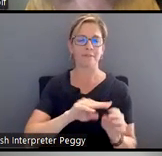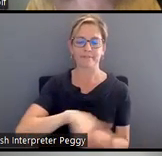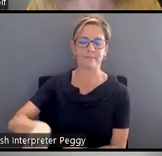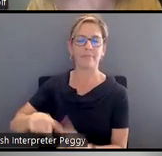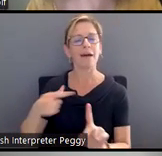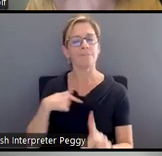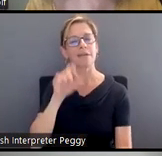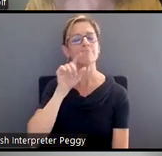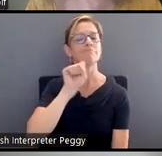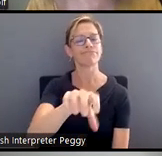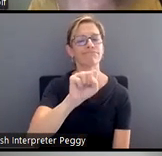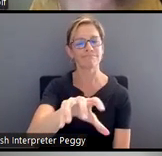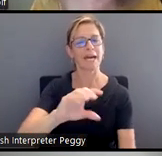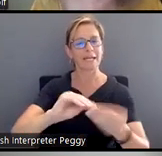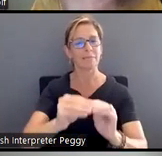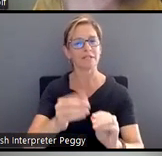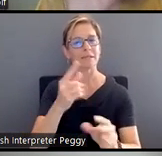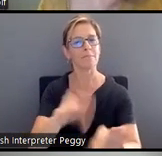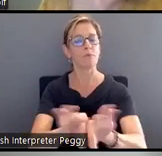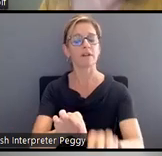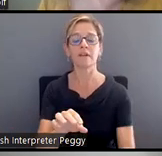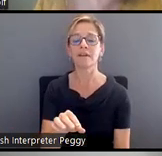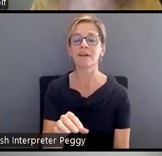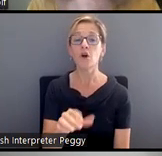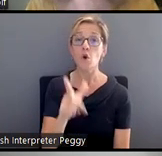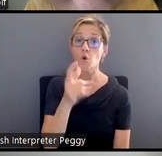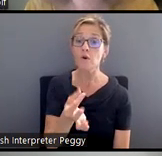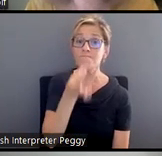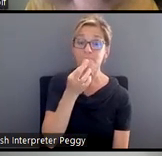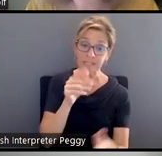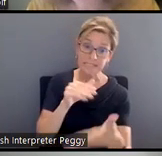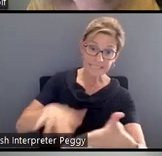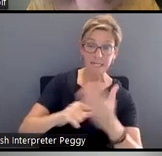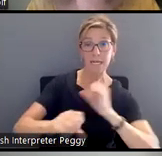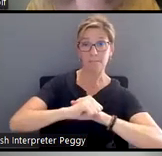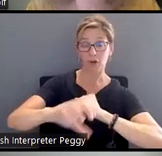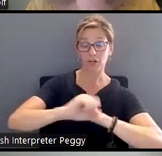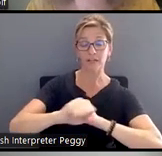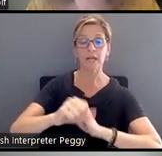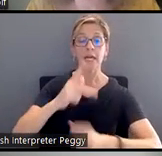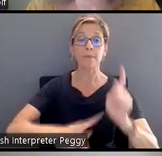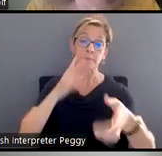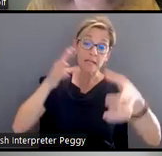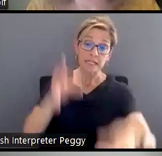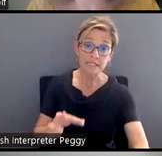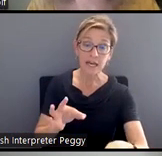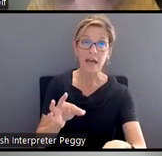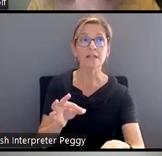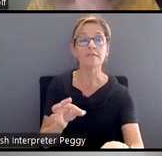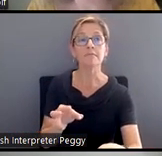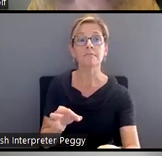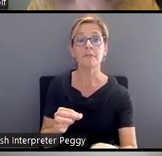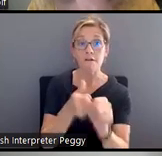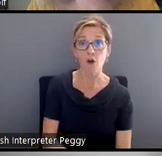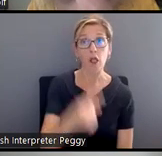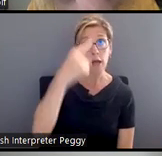that people make decisions, purchasing decisions or other decisions, about 20% based on our head and 80% based